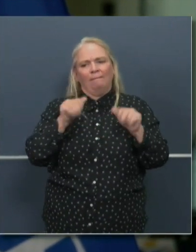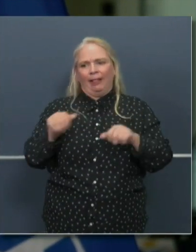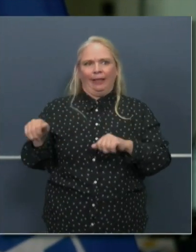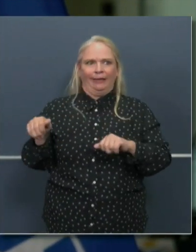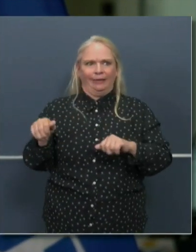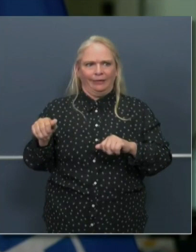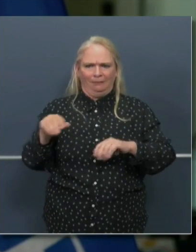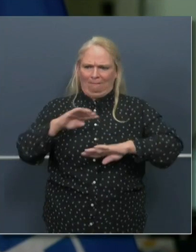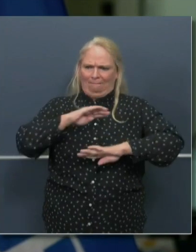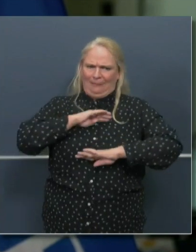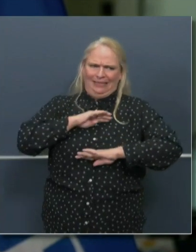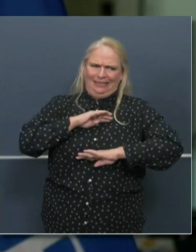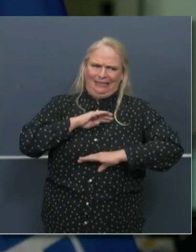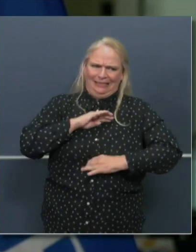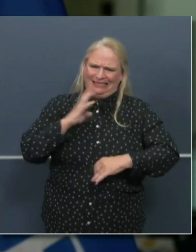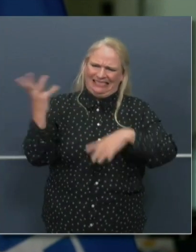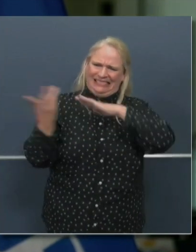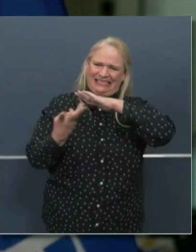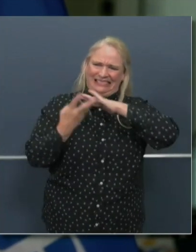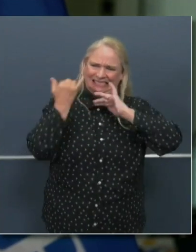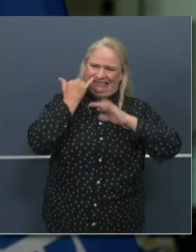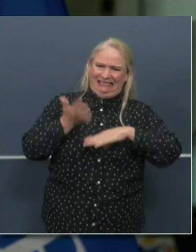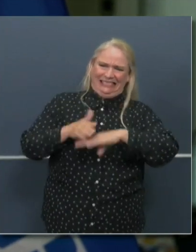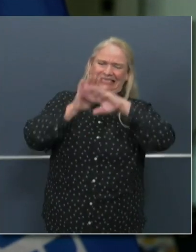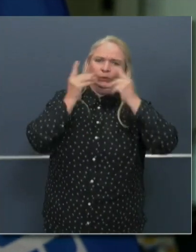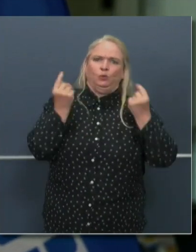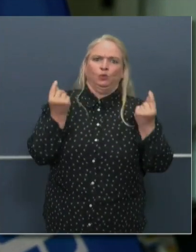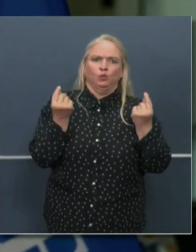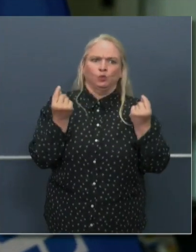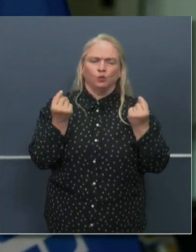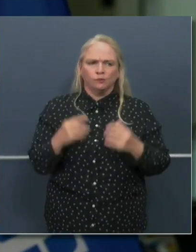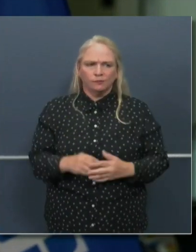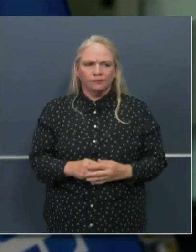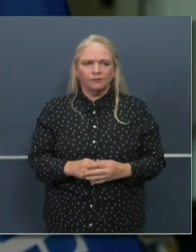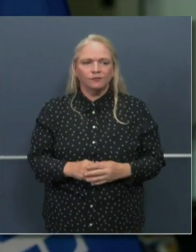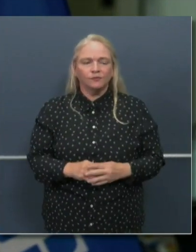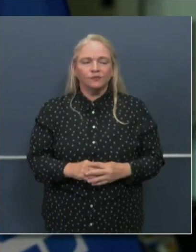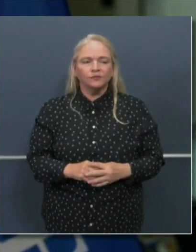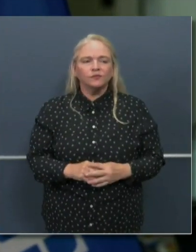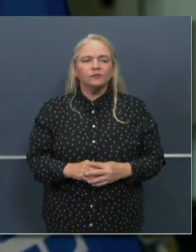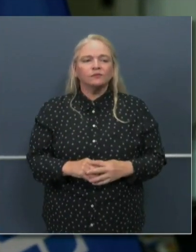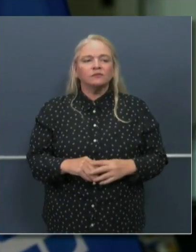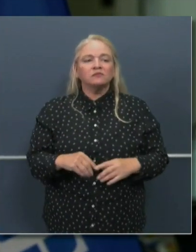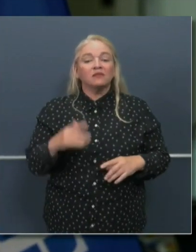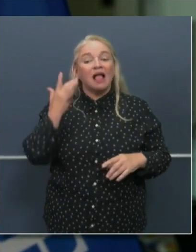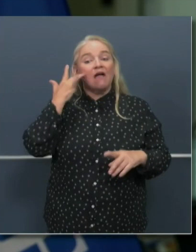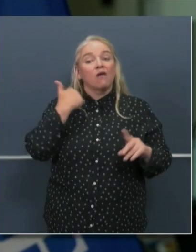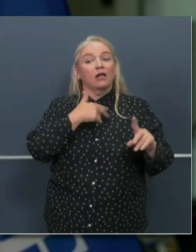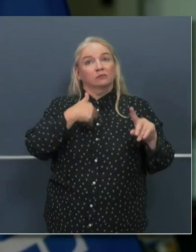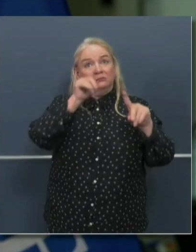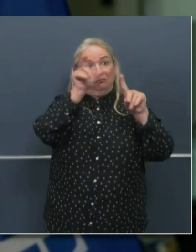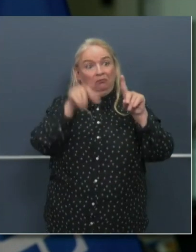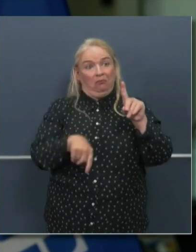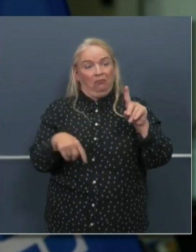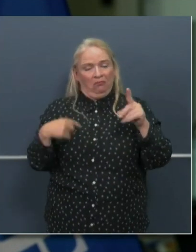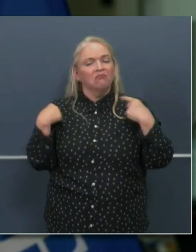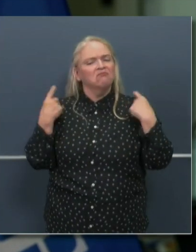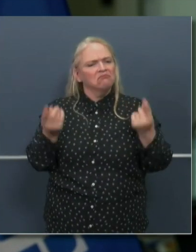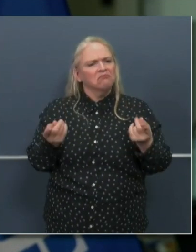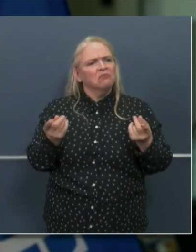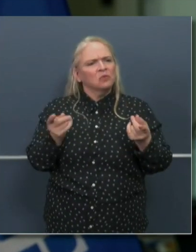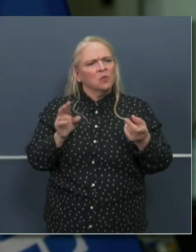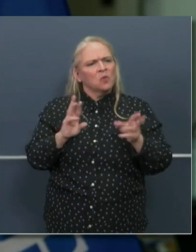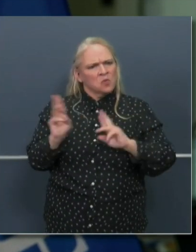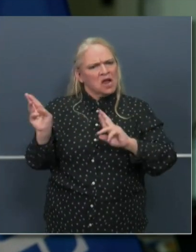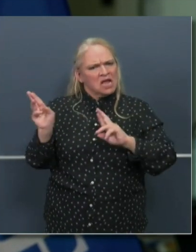of California. California's hospitals have been and continue to be ready to deal with the COVID